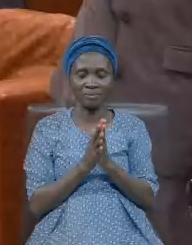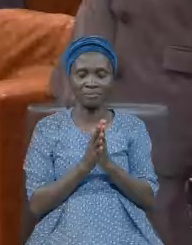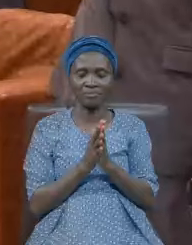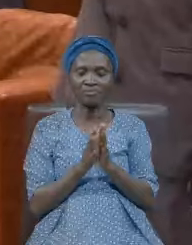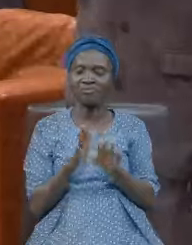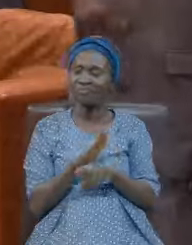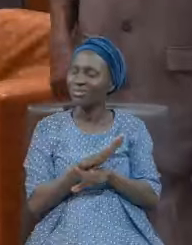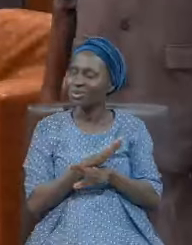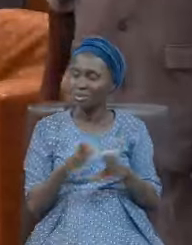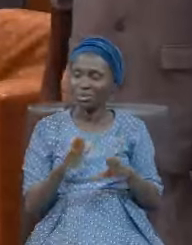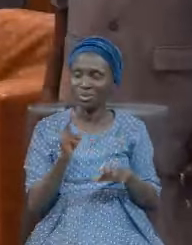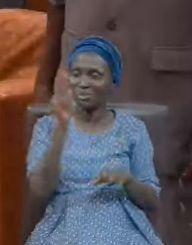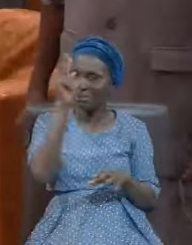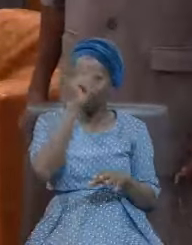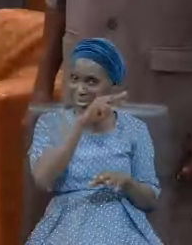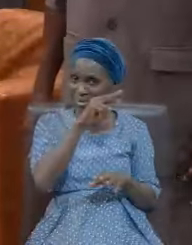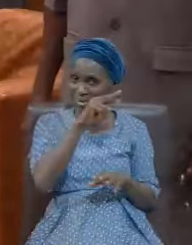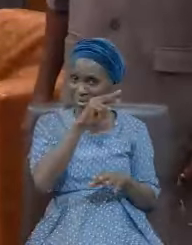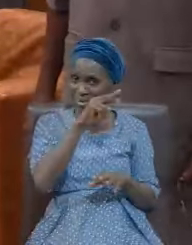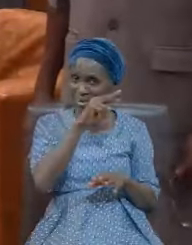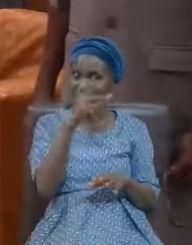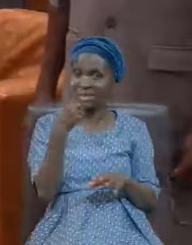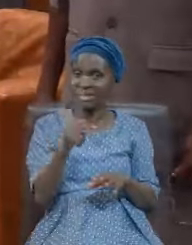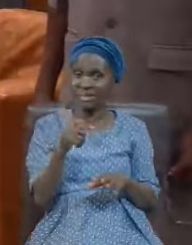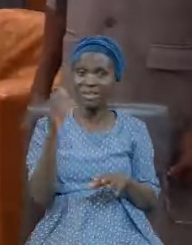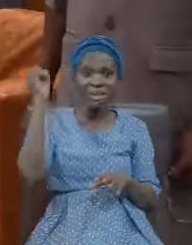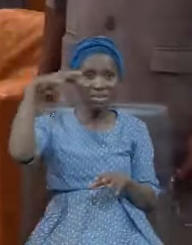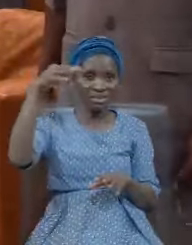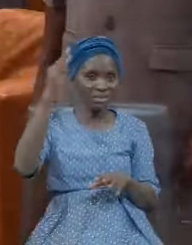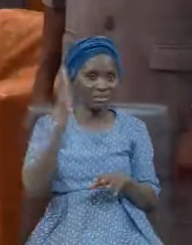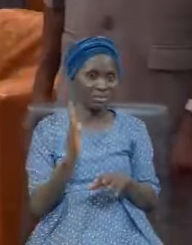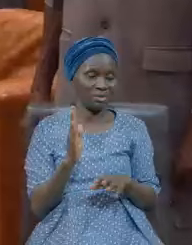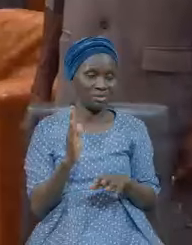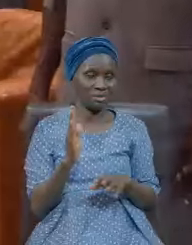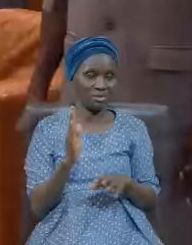Don't misunderstand the grace of God.